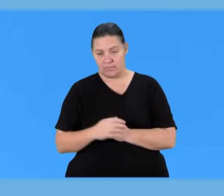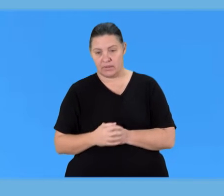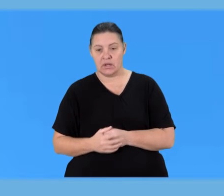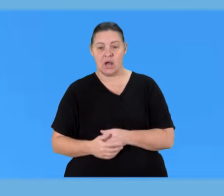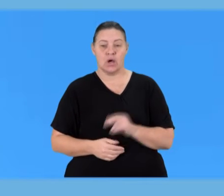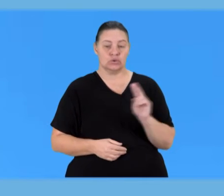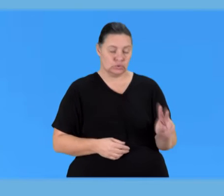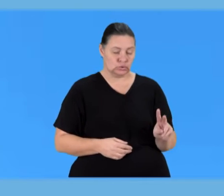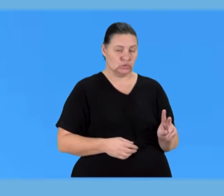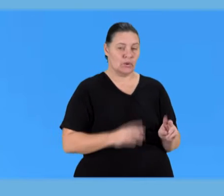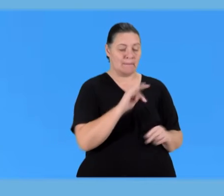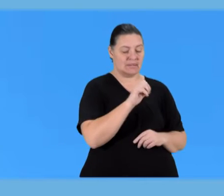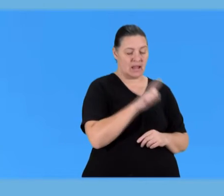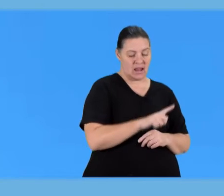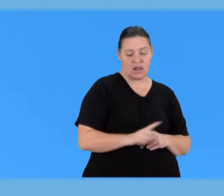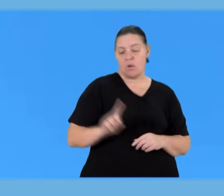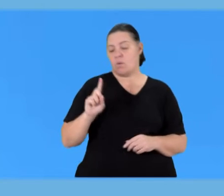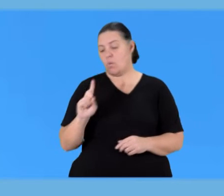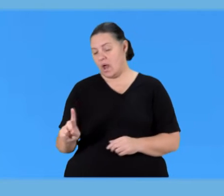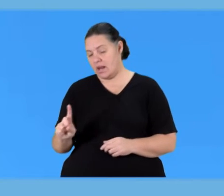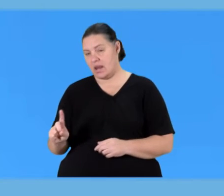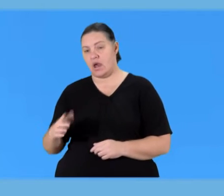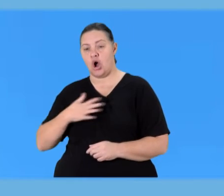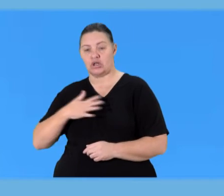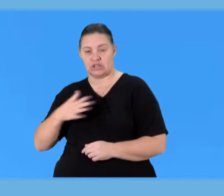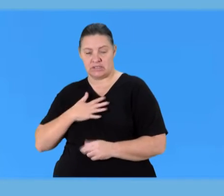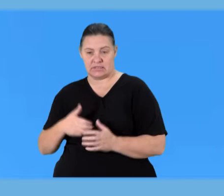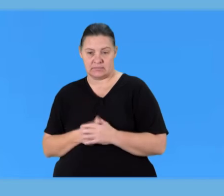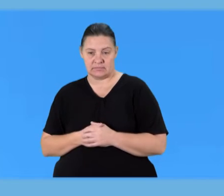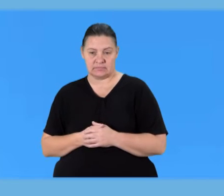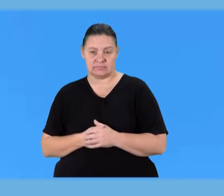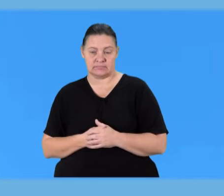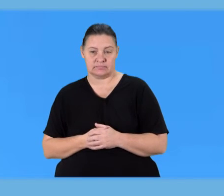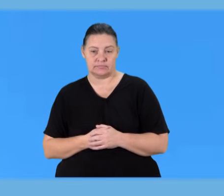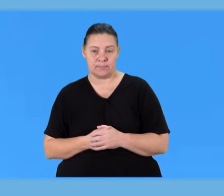metal to 1 atom of the oxygen.